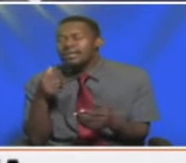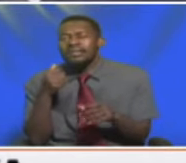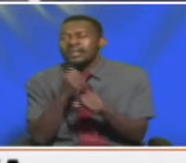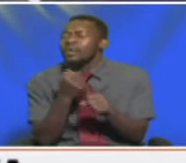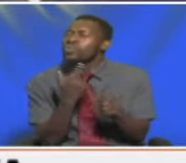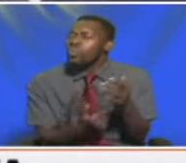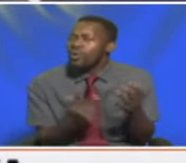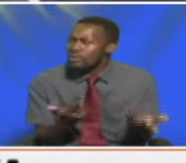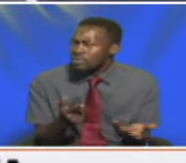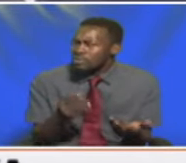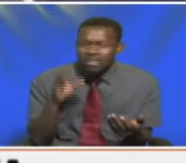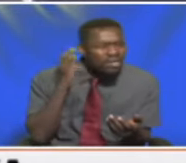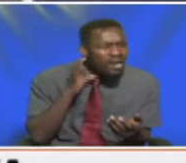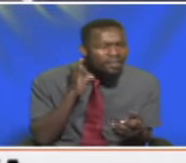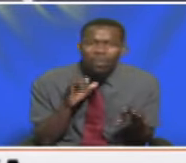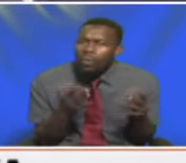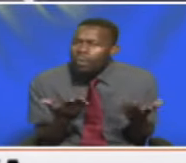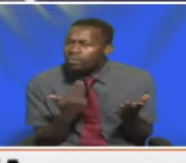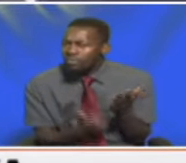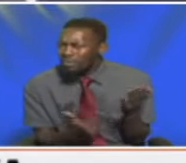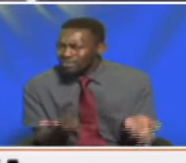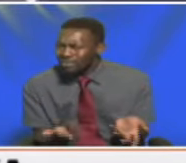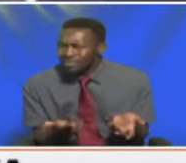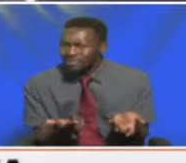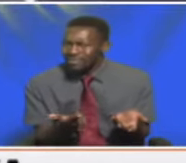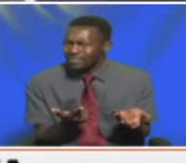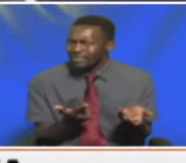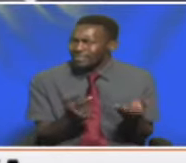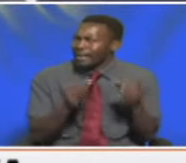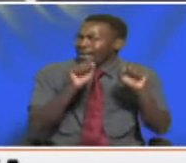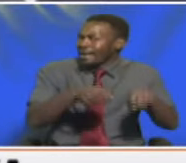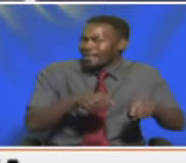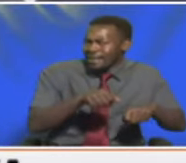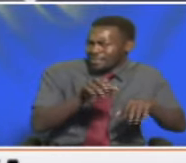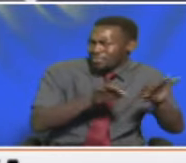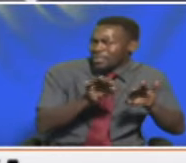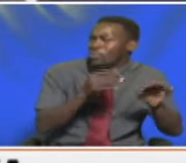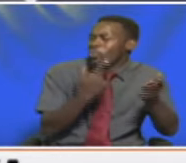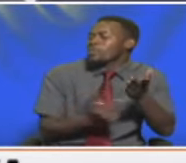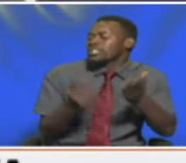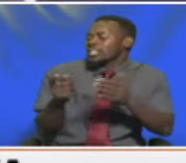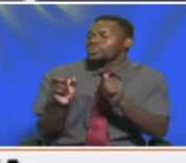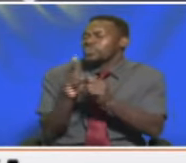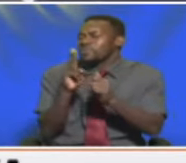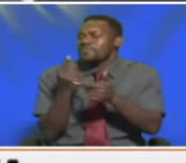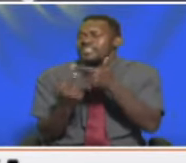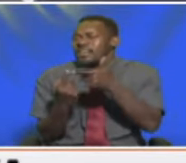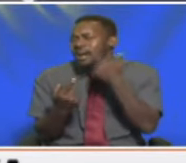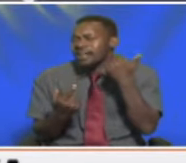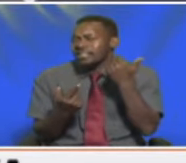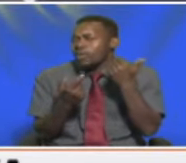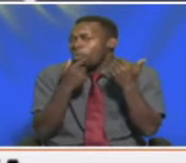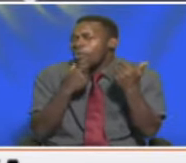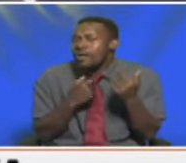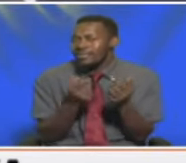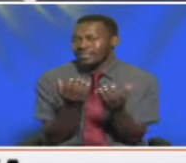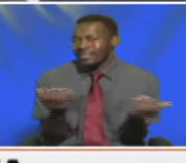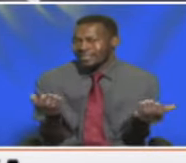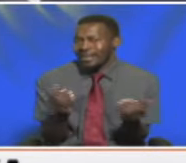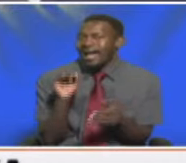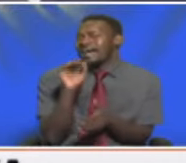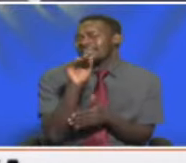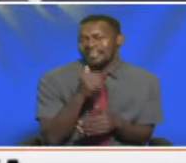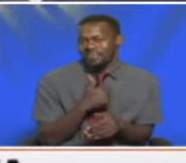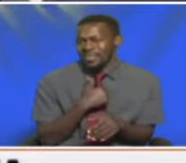committed? Now, what explanation can you give to a 12-year child who is asking very hard